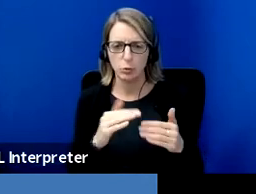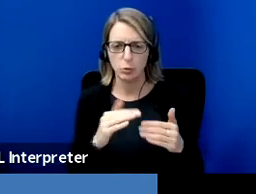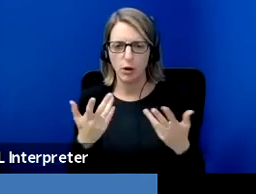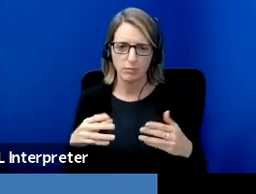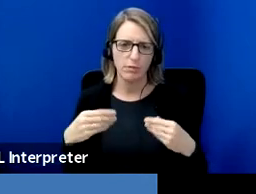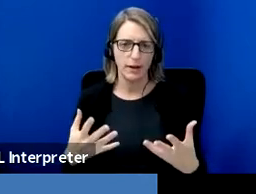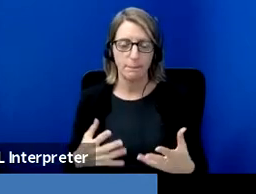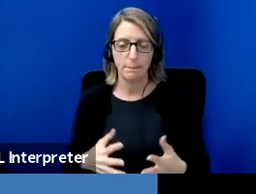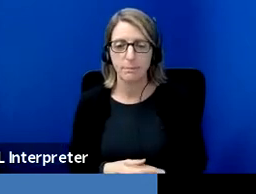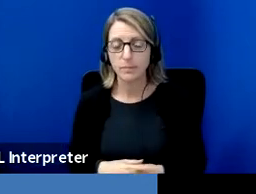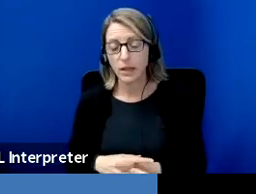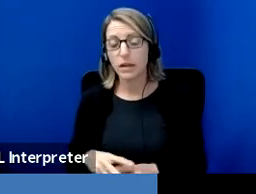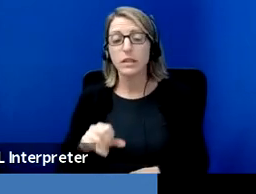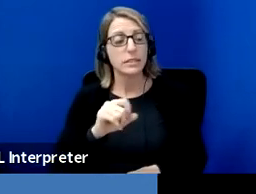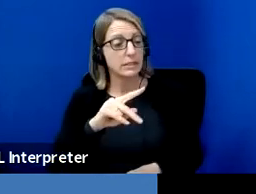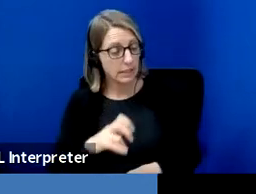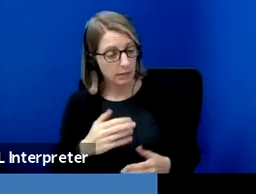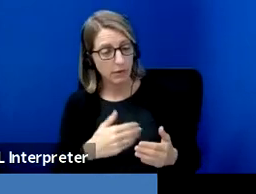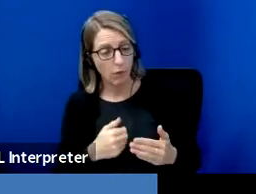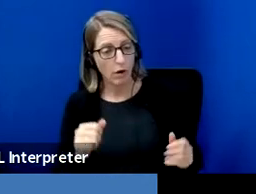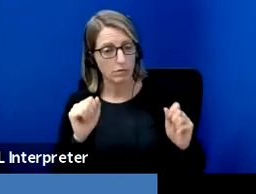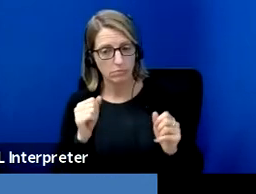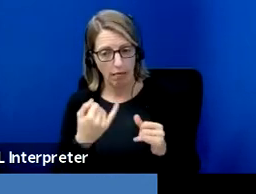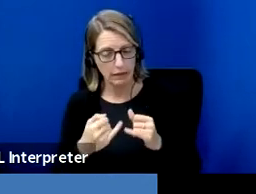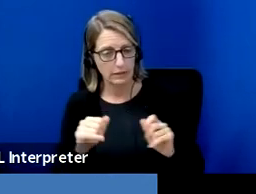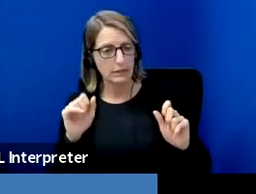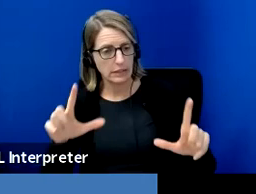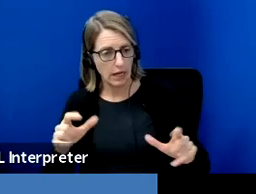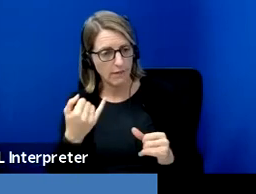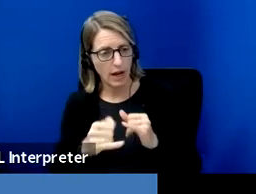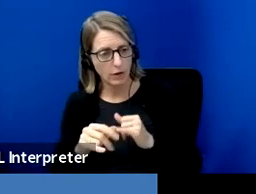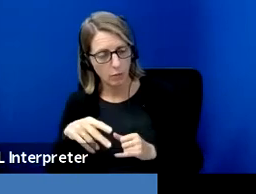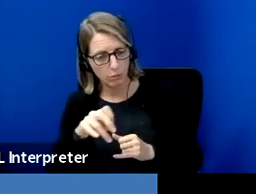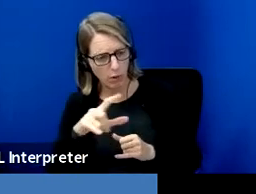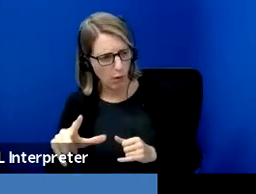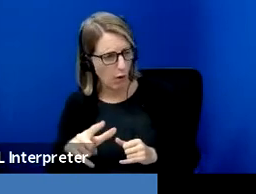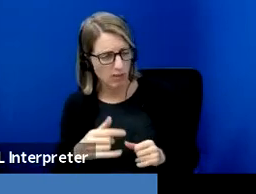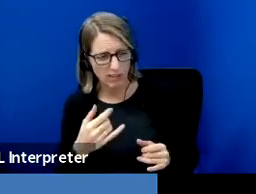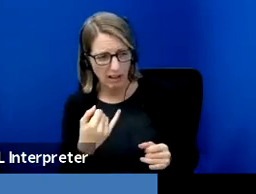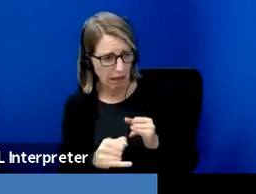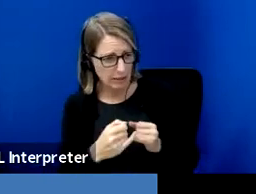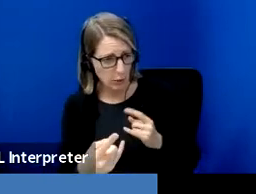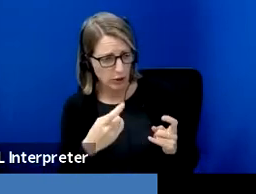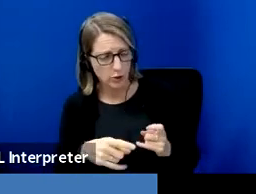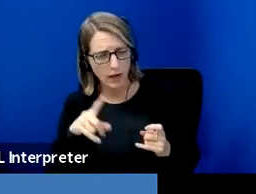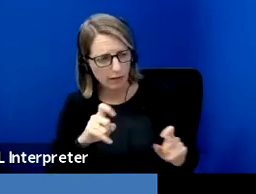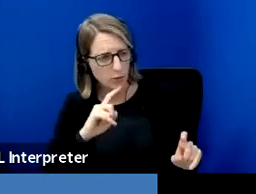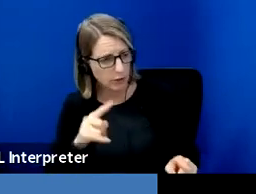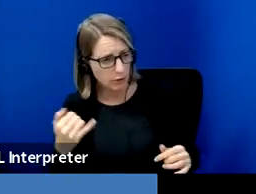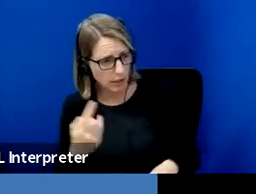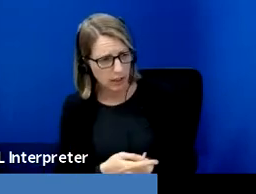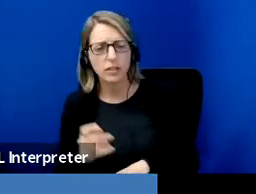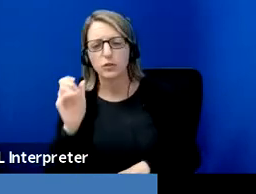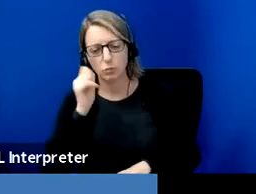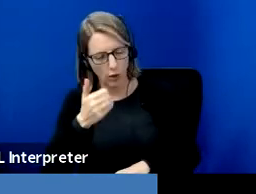Steve, before I go back into our slide deck and get the final poll out, any last questions we need to address today? Tomorrow we're going to dive into